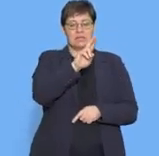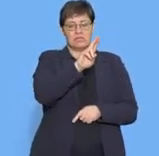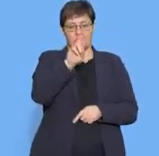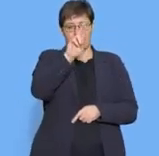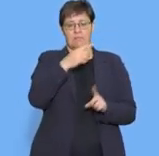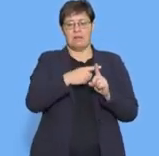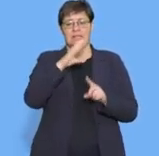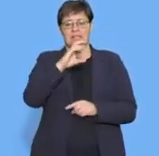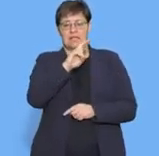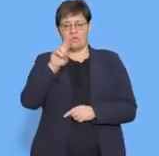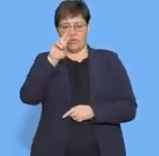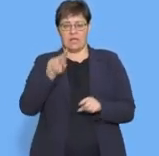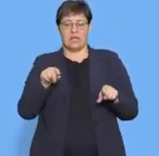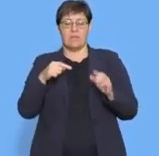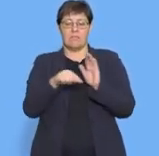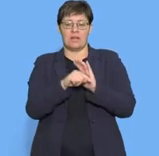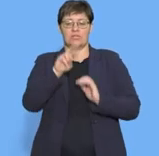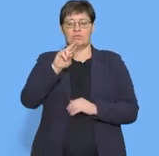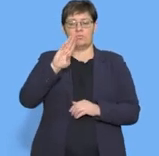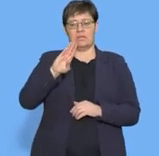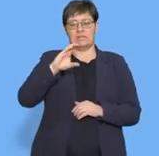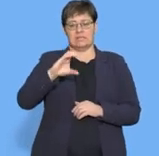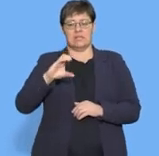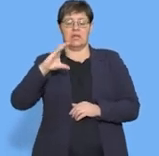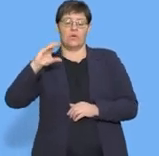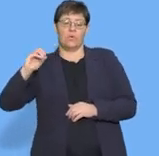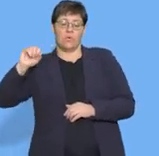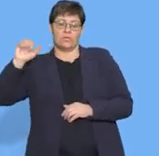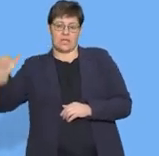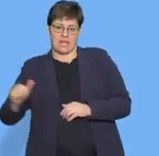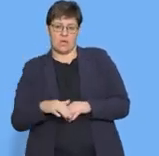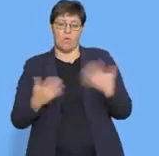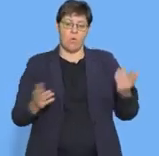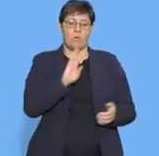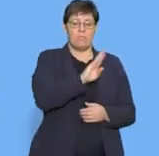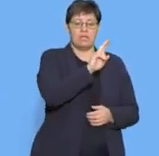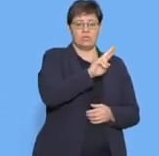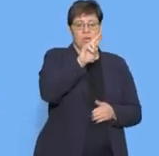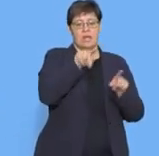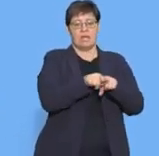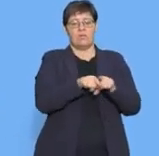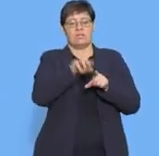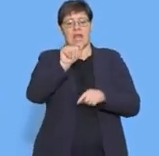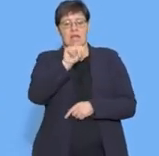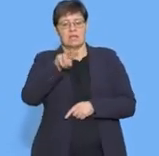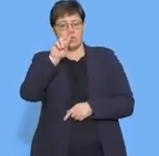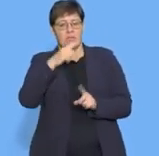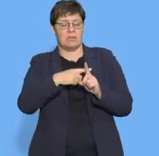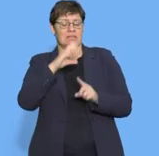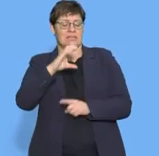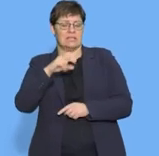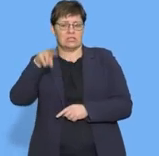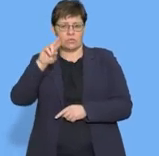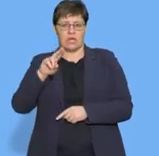A. B squared equals a squared plus c squared minus 2ac cos B. And the last one, c